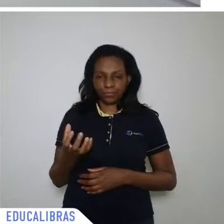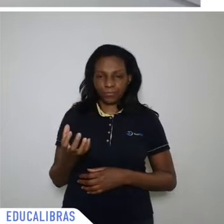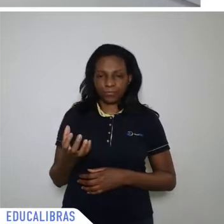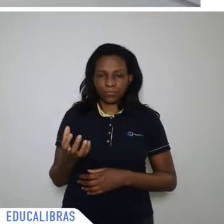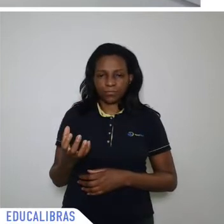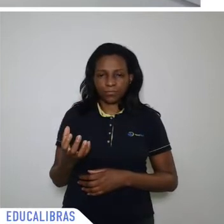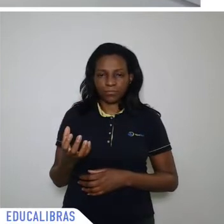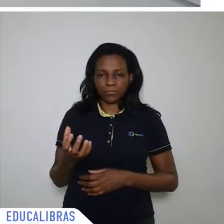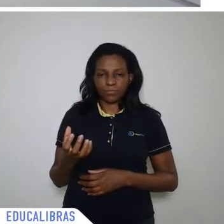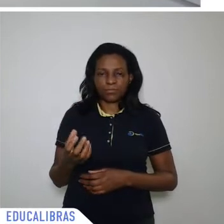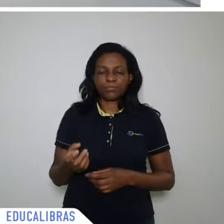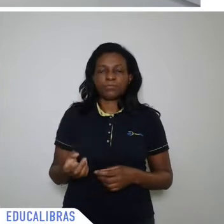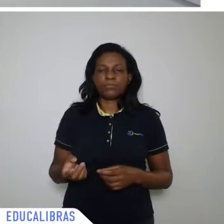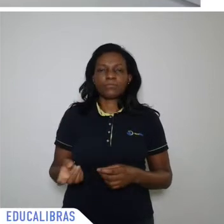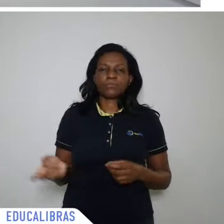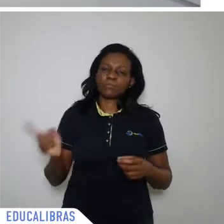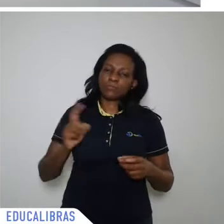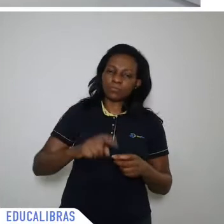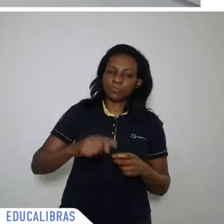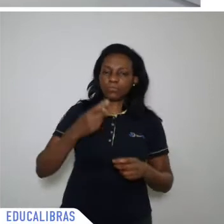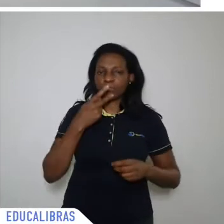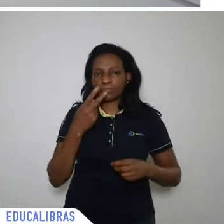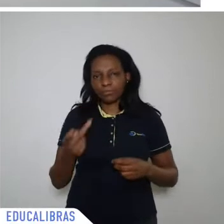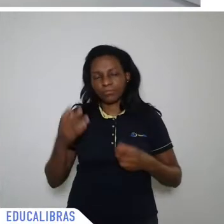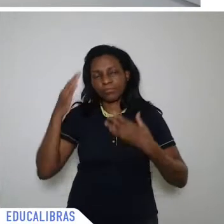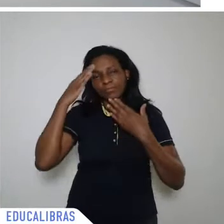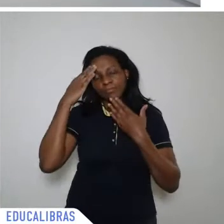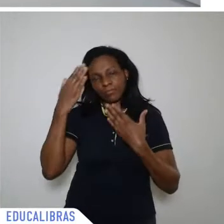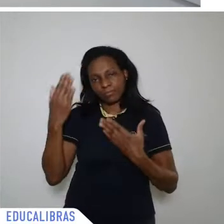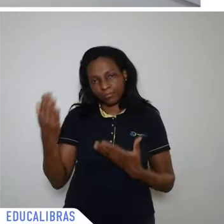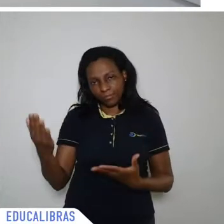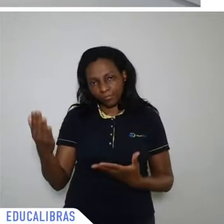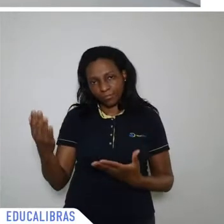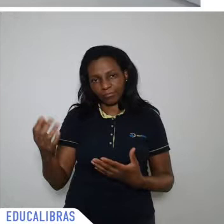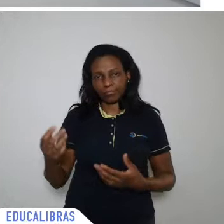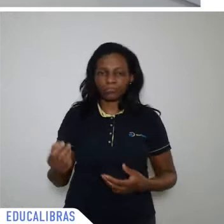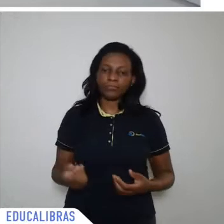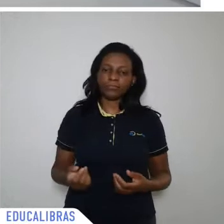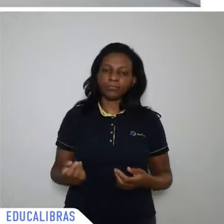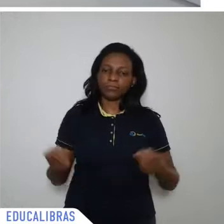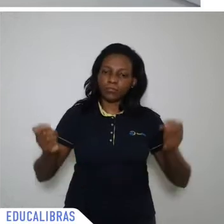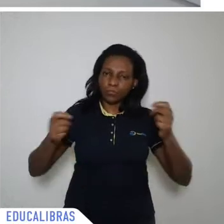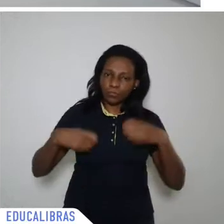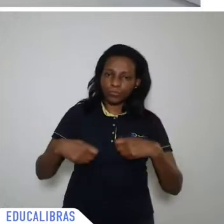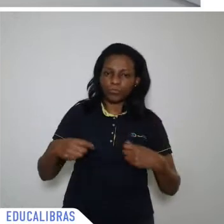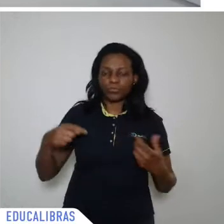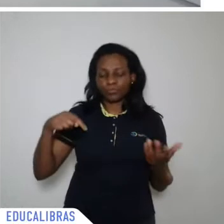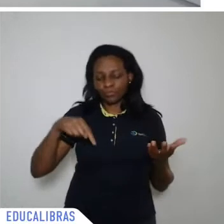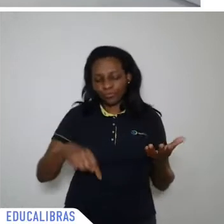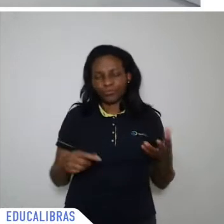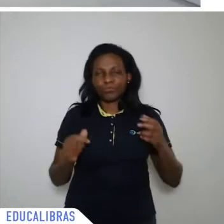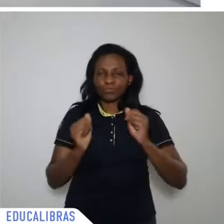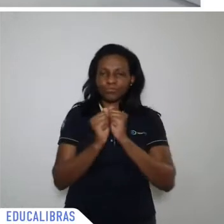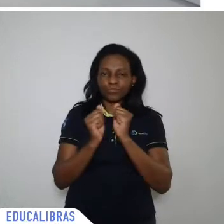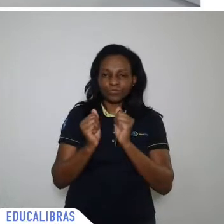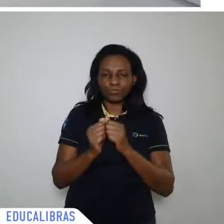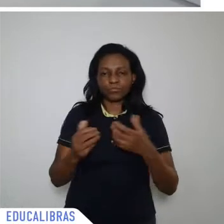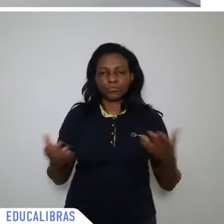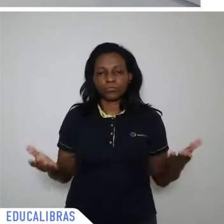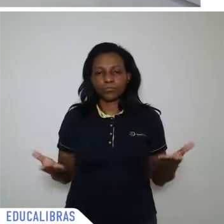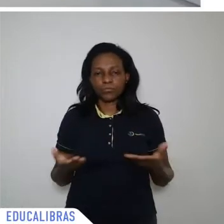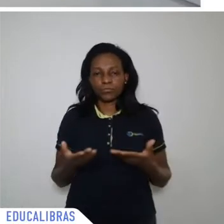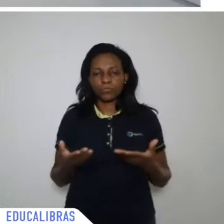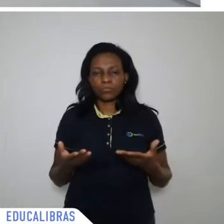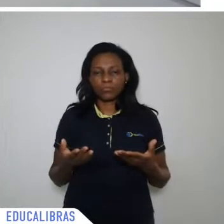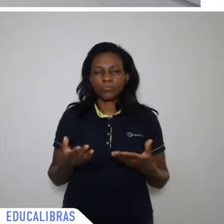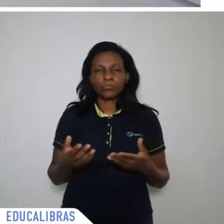Well, I want to reinforce my thank you for being part of this event.